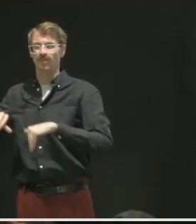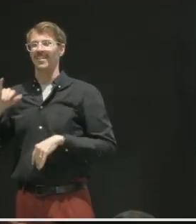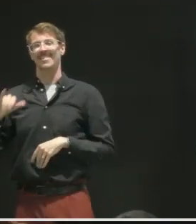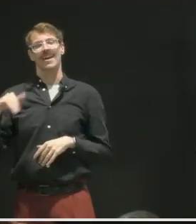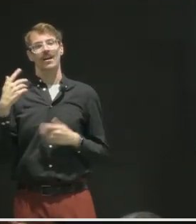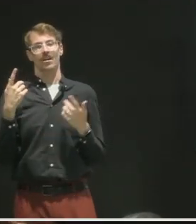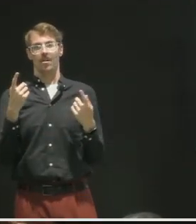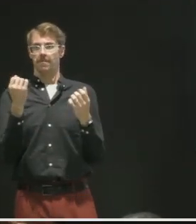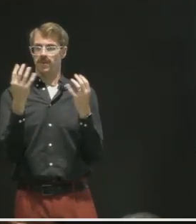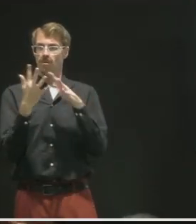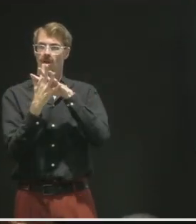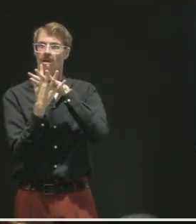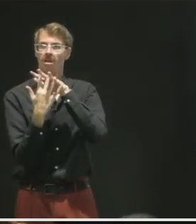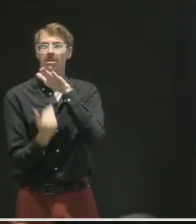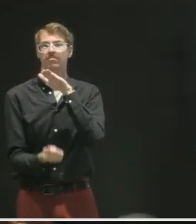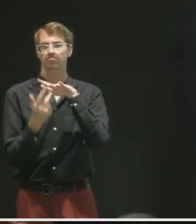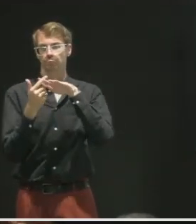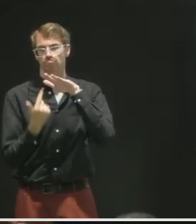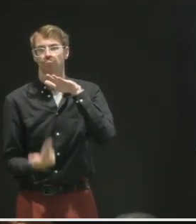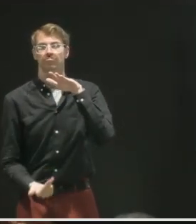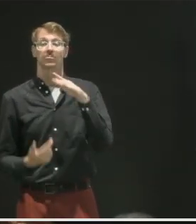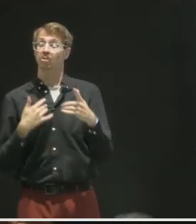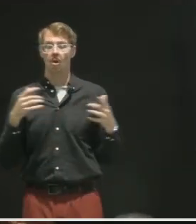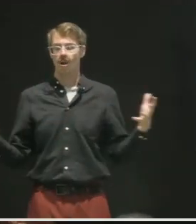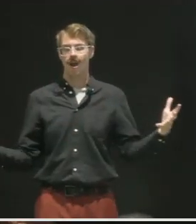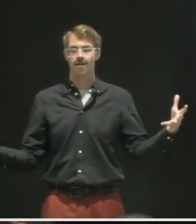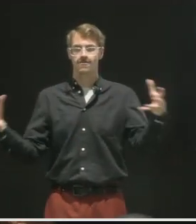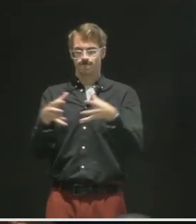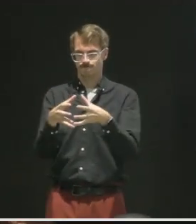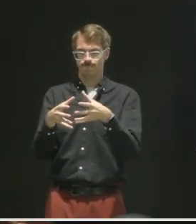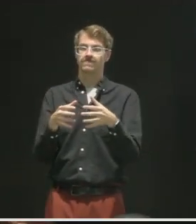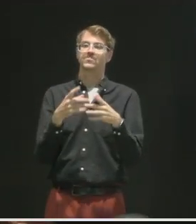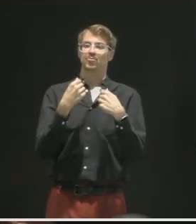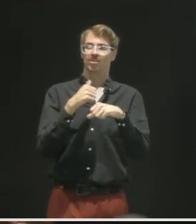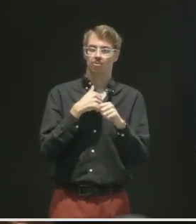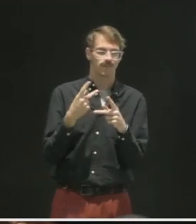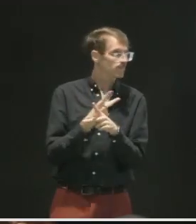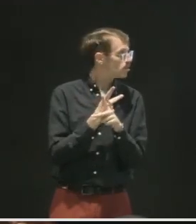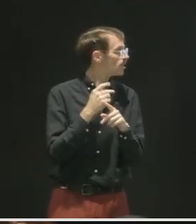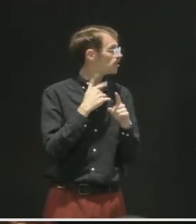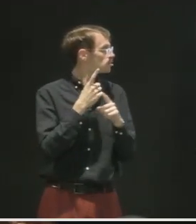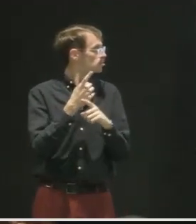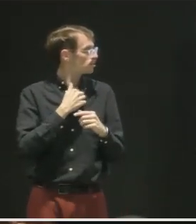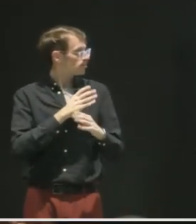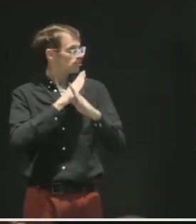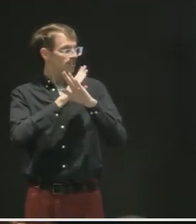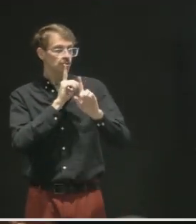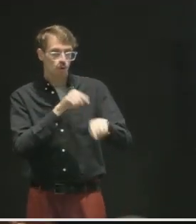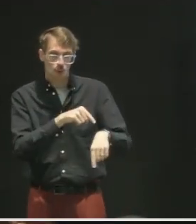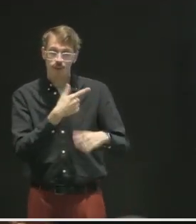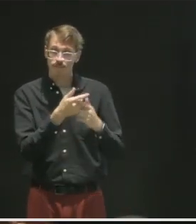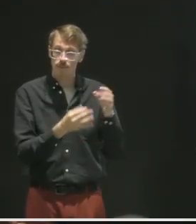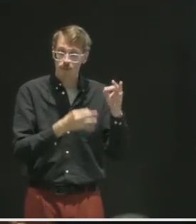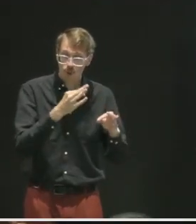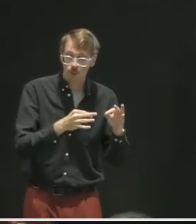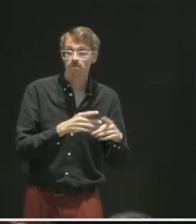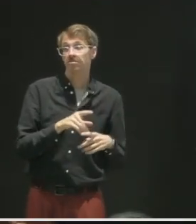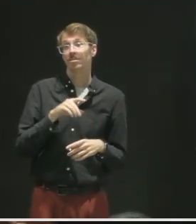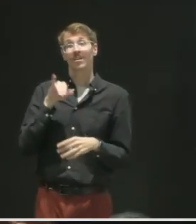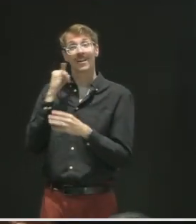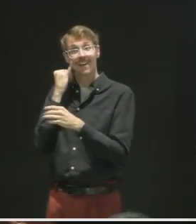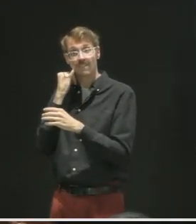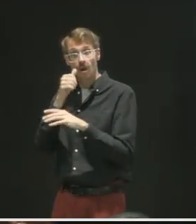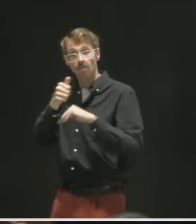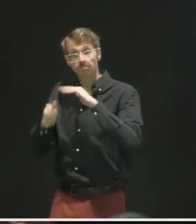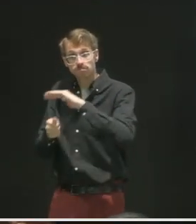have found in one case, a perpetrator or someone had a protection order issued against him in the same shelter with the person with whom he